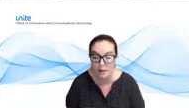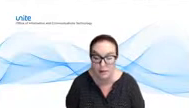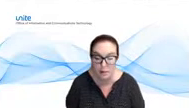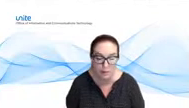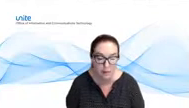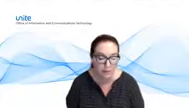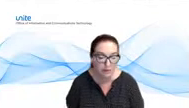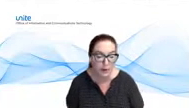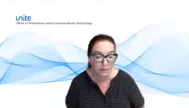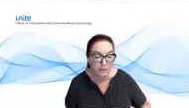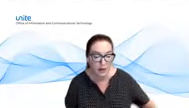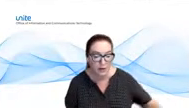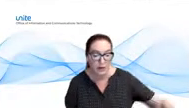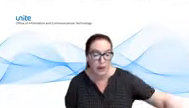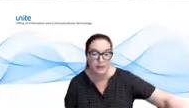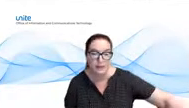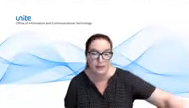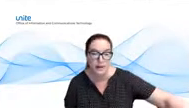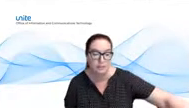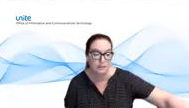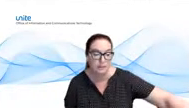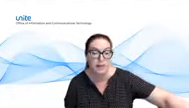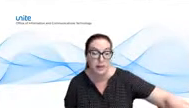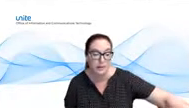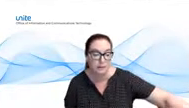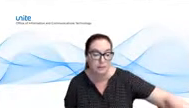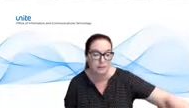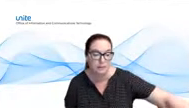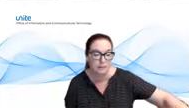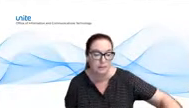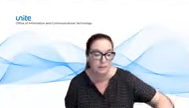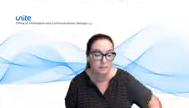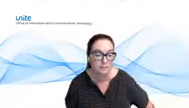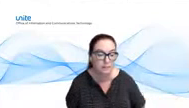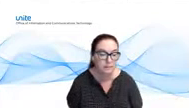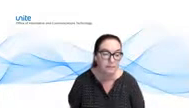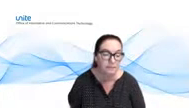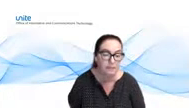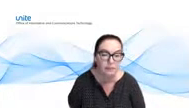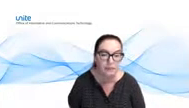break the things that we built before. Next step, next slide.